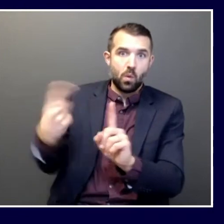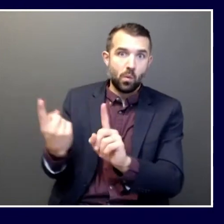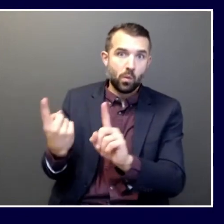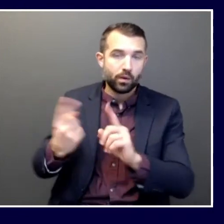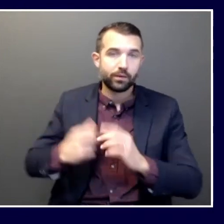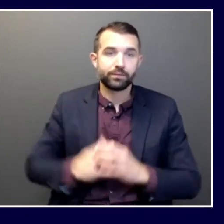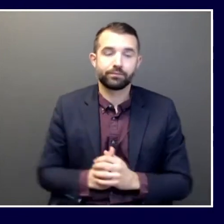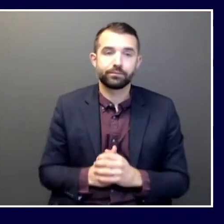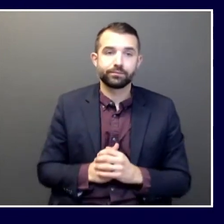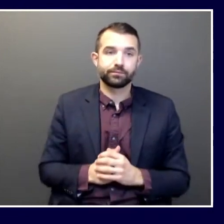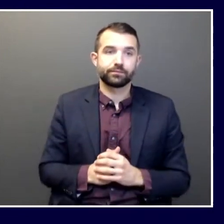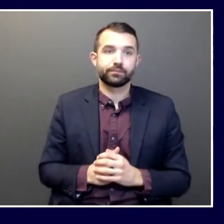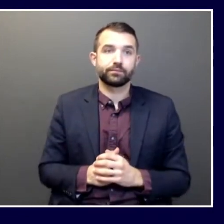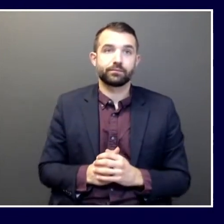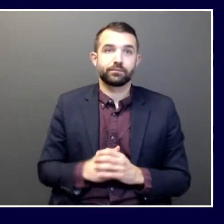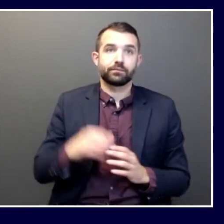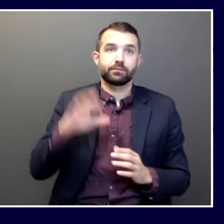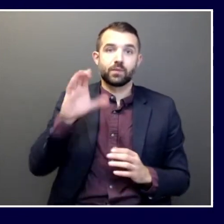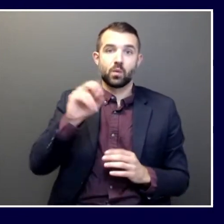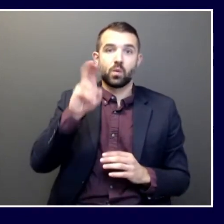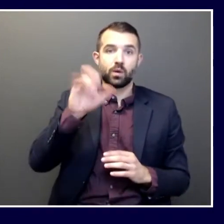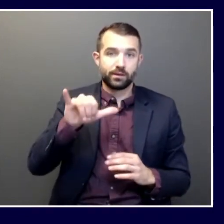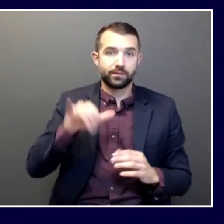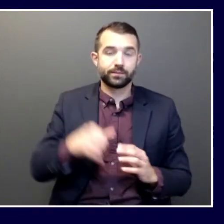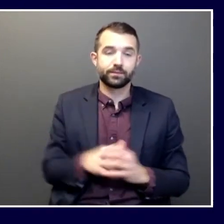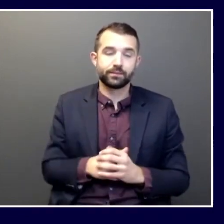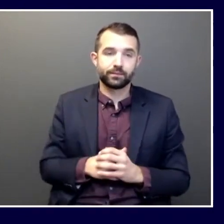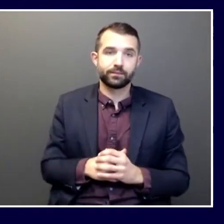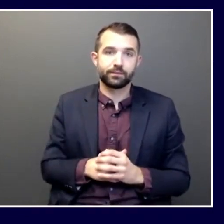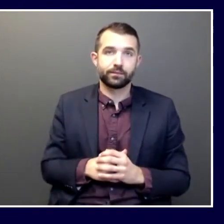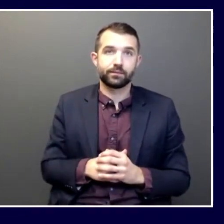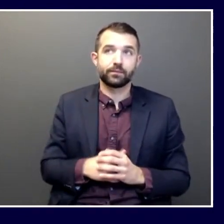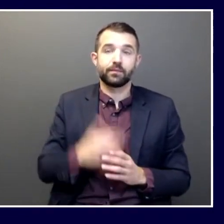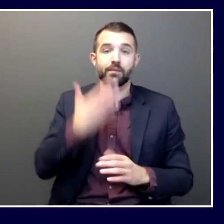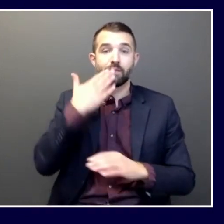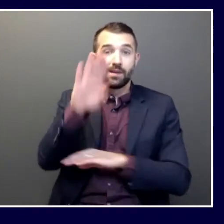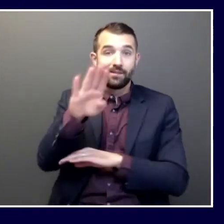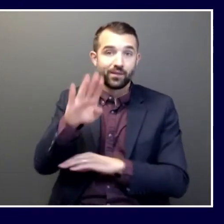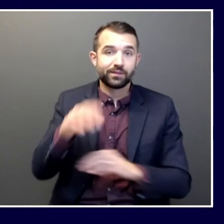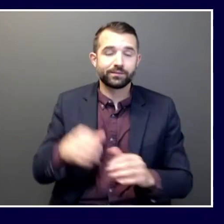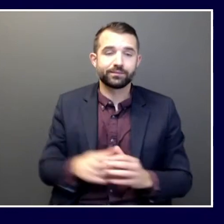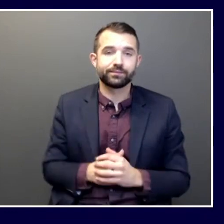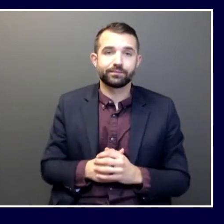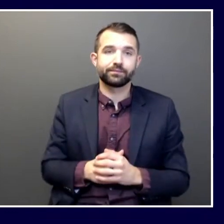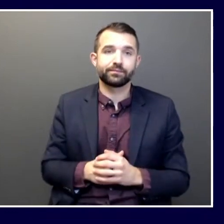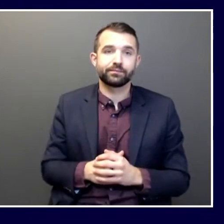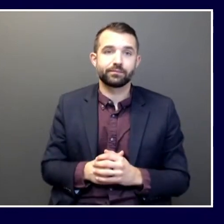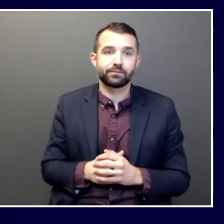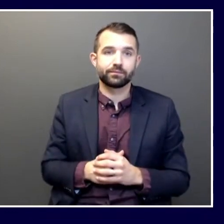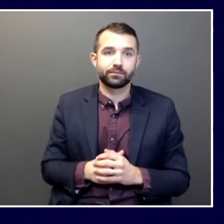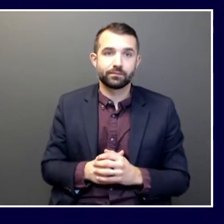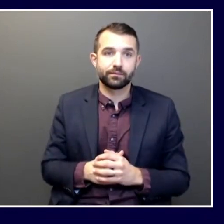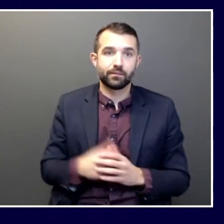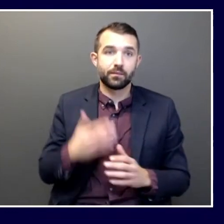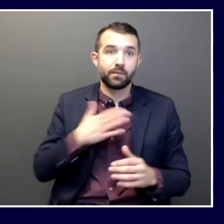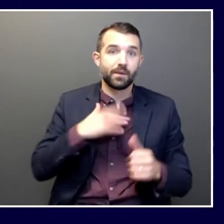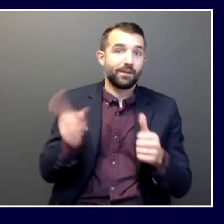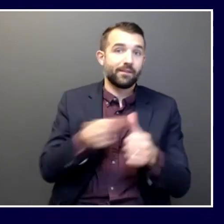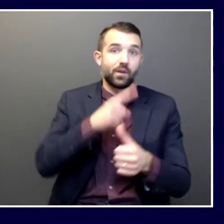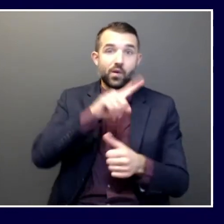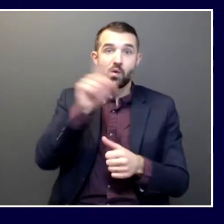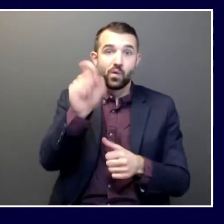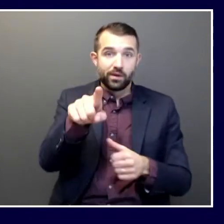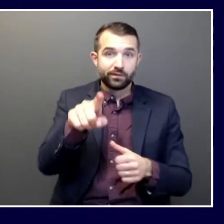to Corey from WAGM. Good afternoon, Dr. Shaw and Commissioner Lambrou. My first question is the